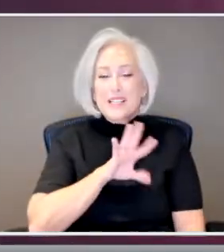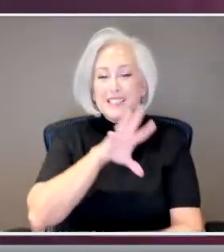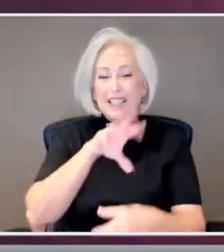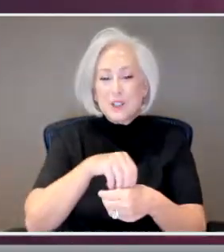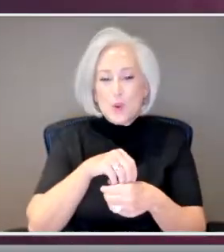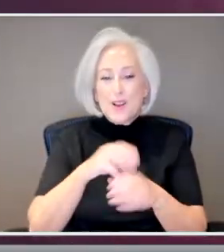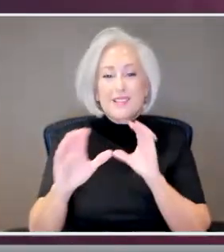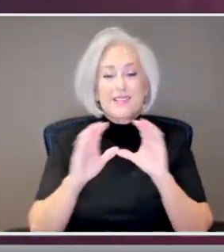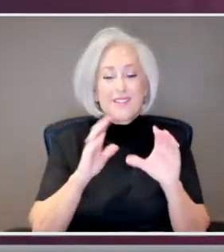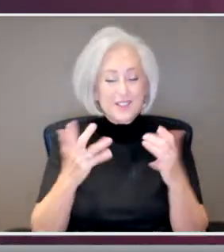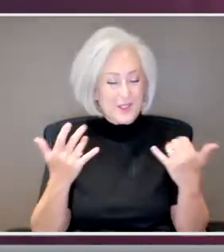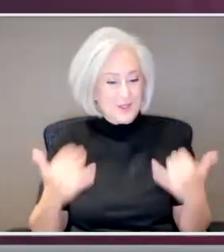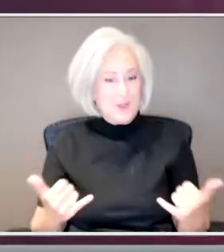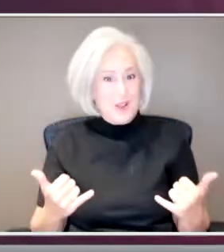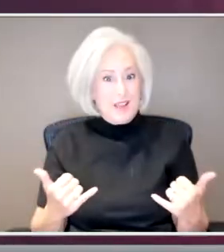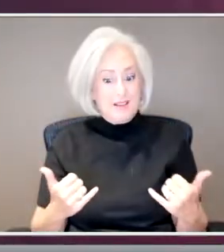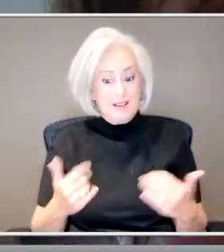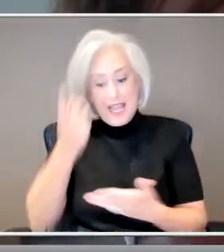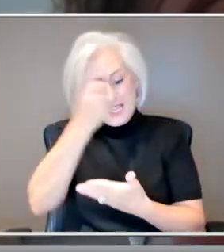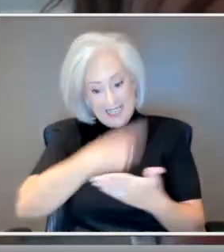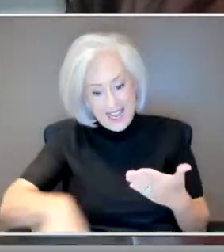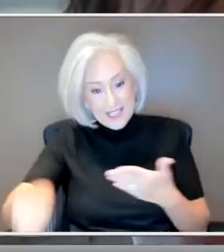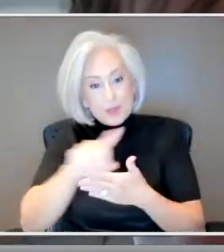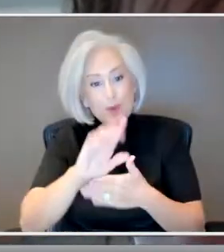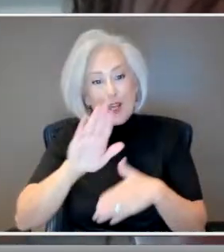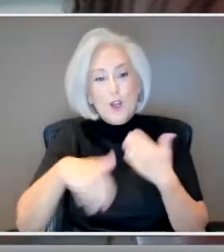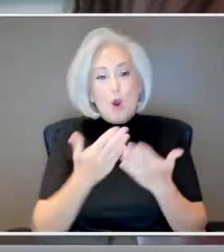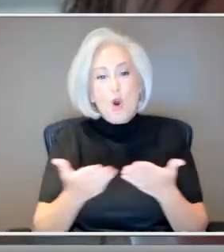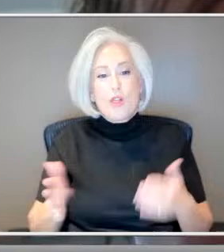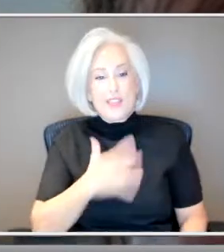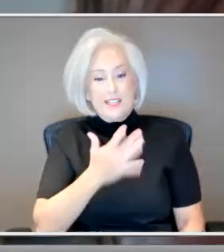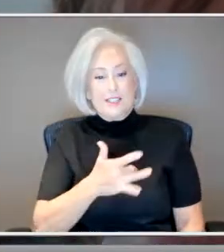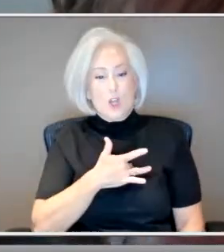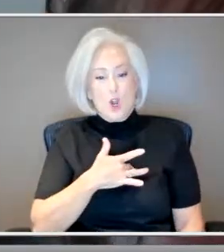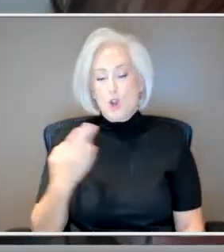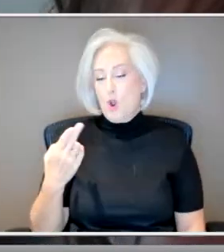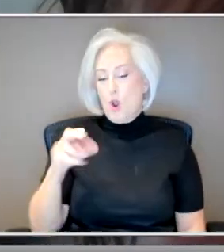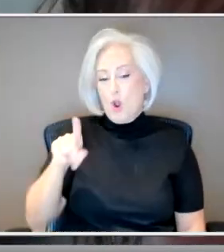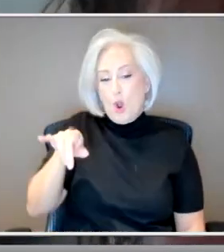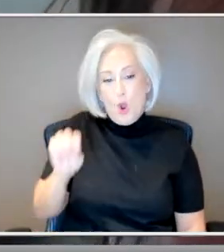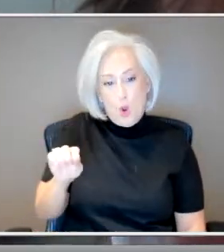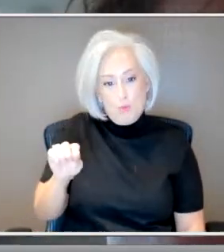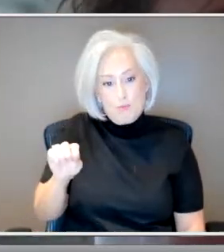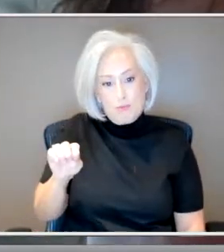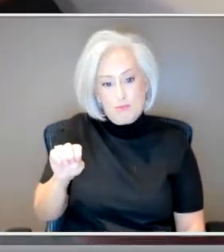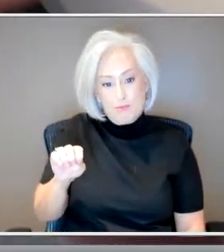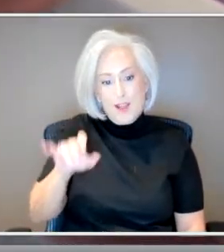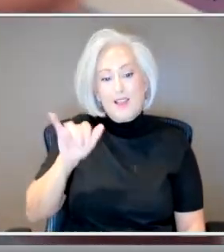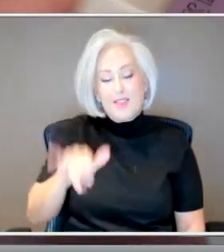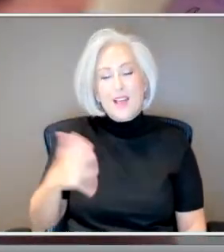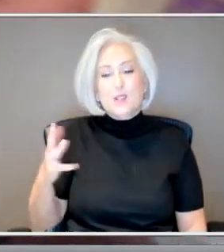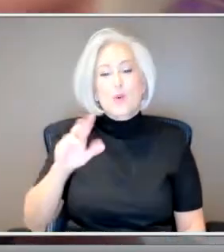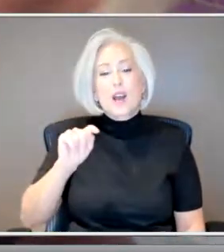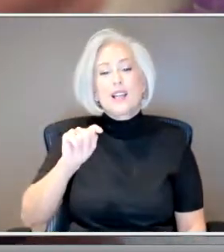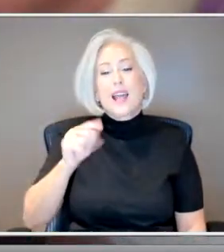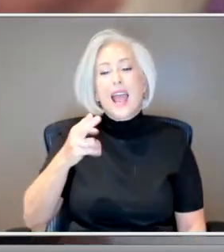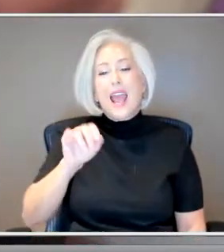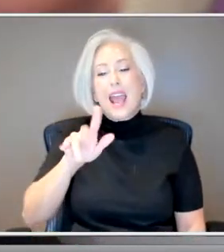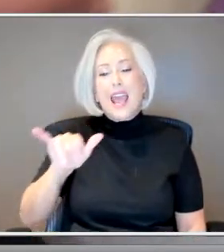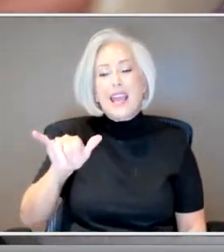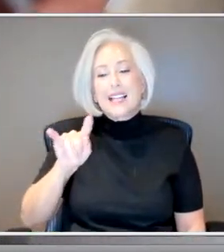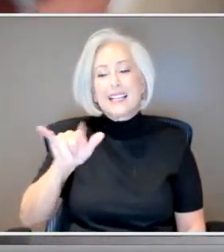Coming up next week on All Things Heart, hope. That's what Haley Taylor found right here at the University of Kansas Health